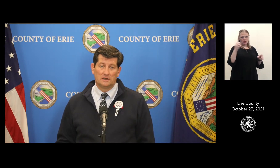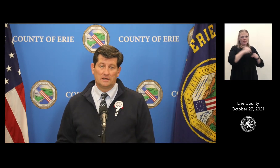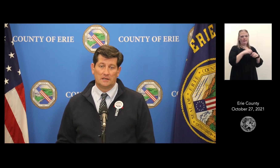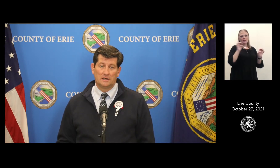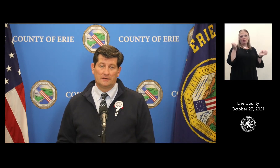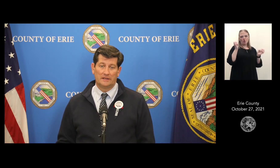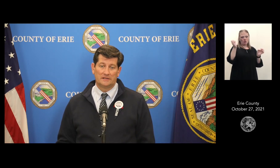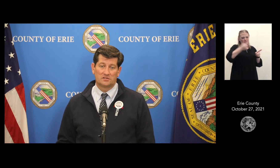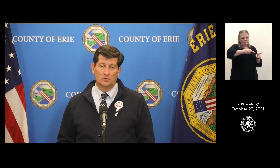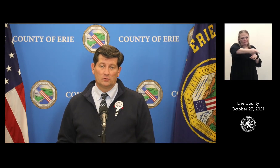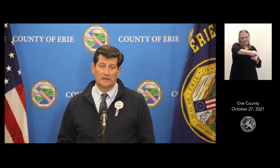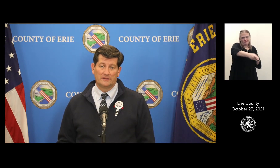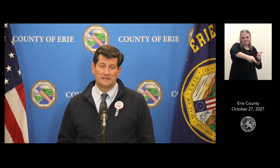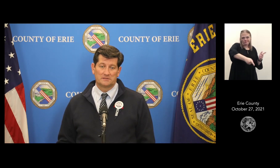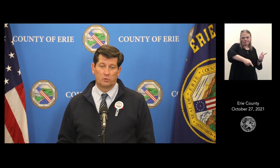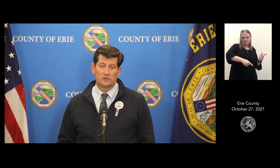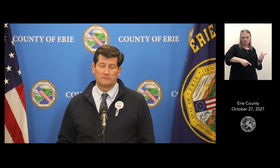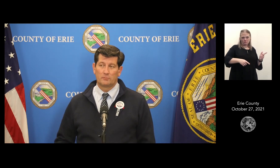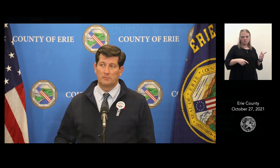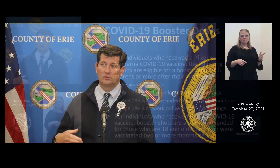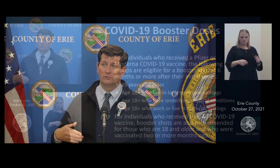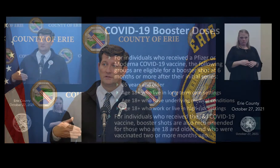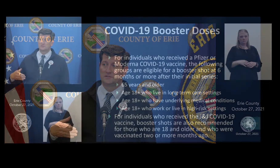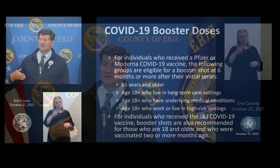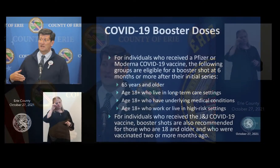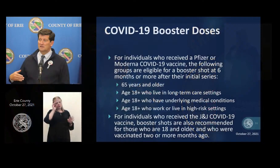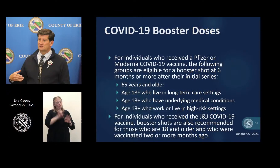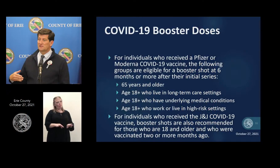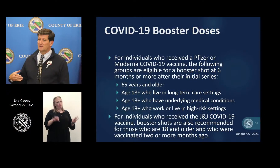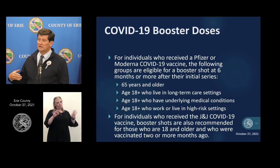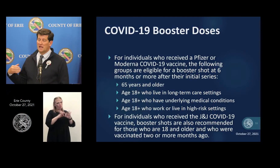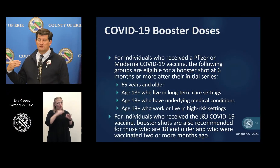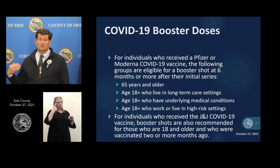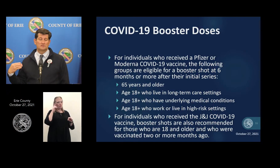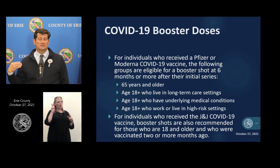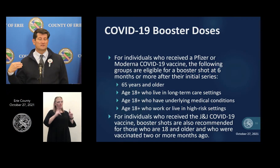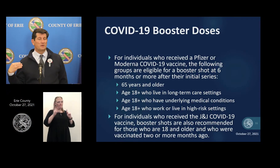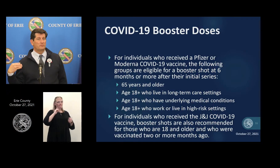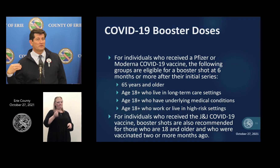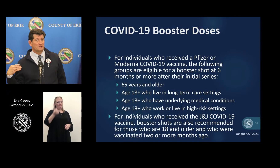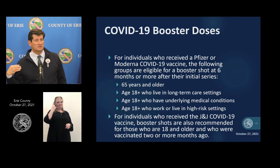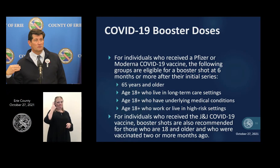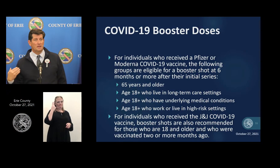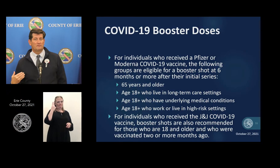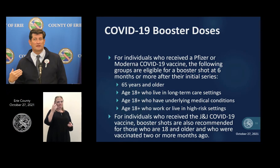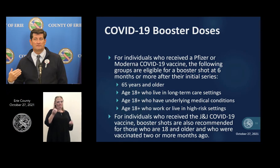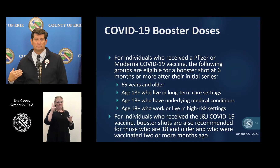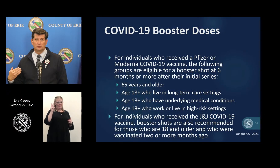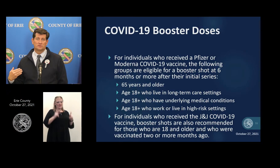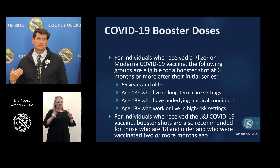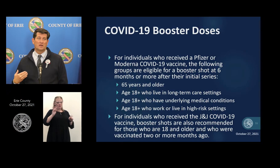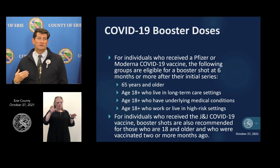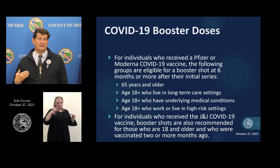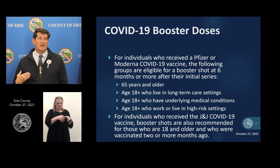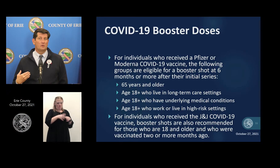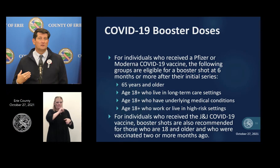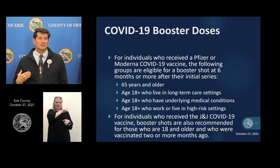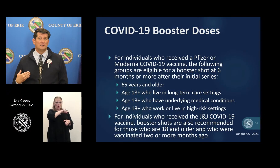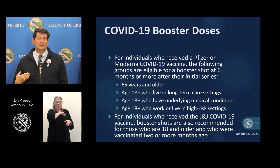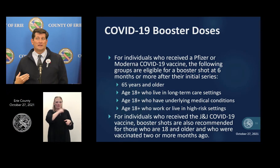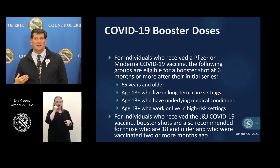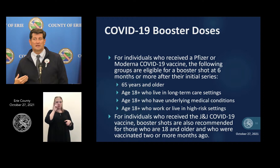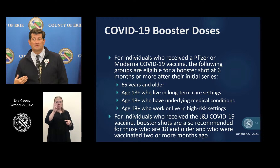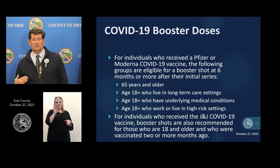field. So I think it's important for people to understand is that a lot of folks in this population qualify for a booster shot right